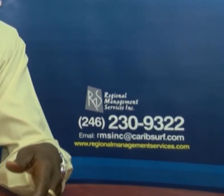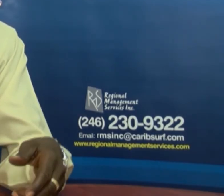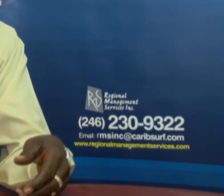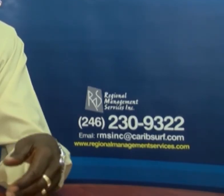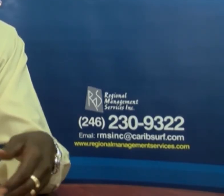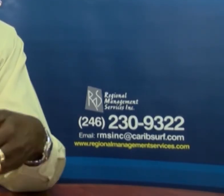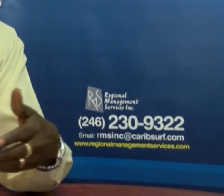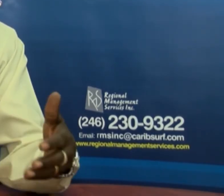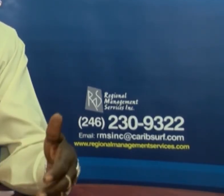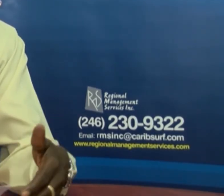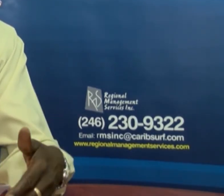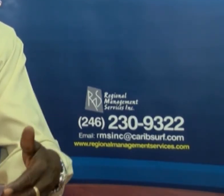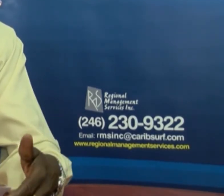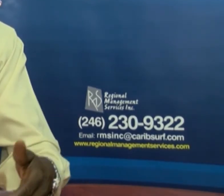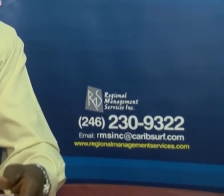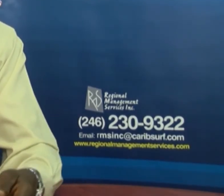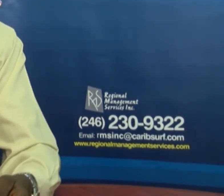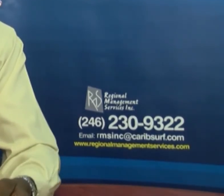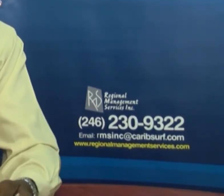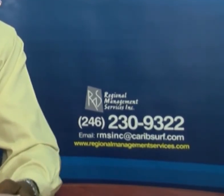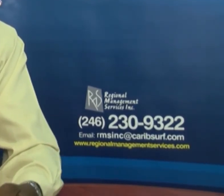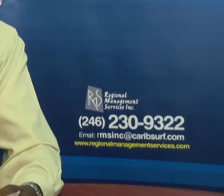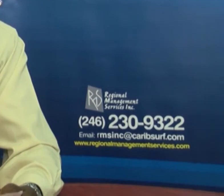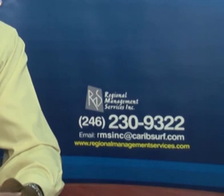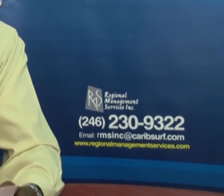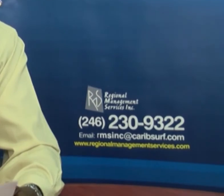live what they are being exposed to.